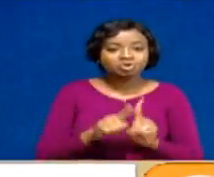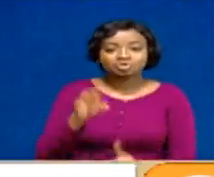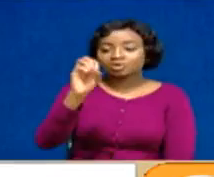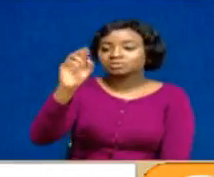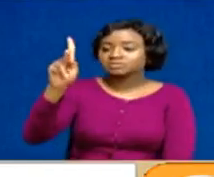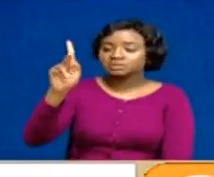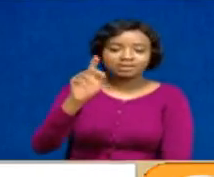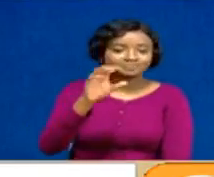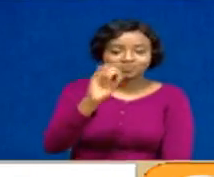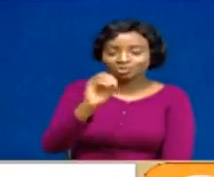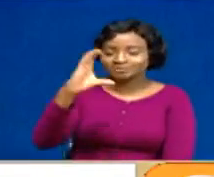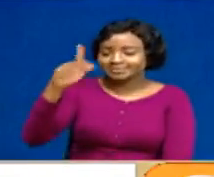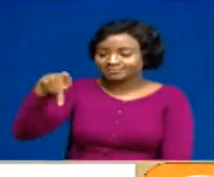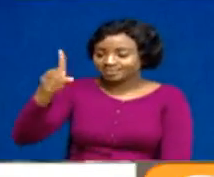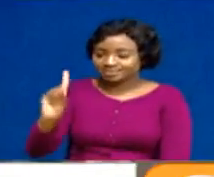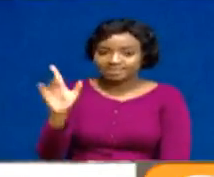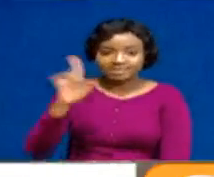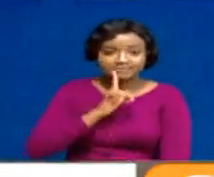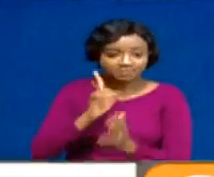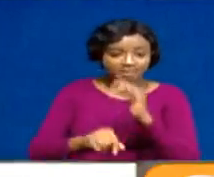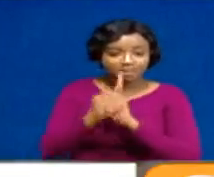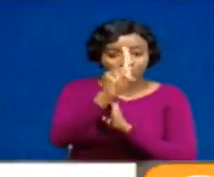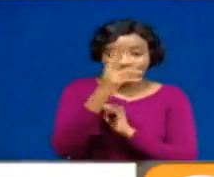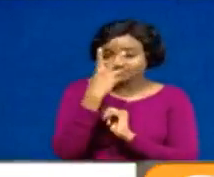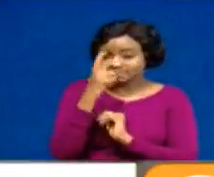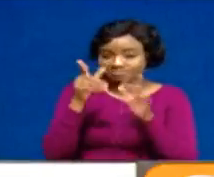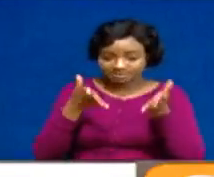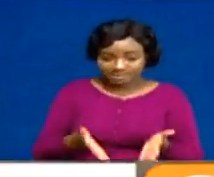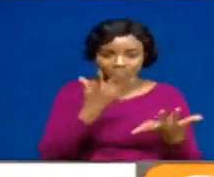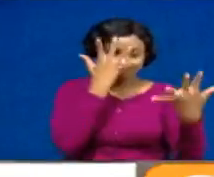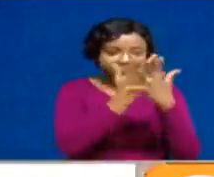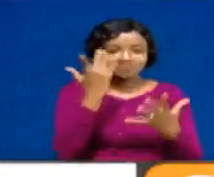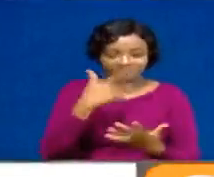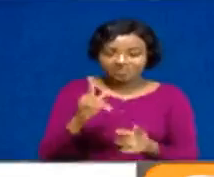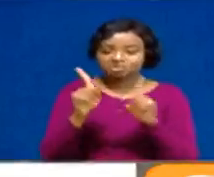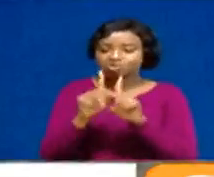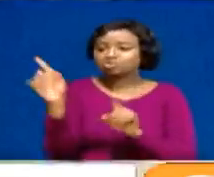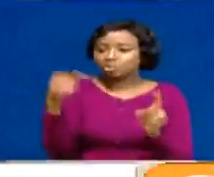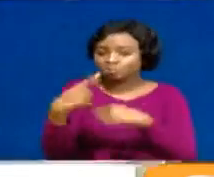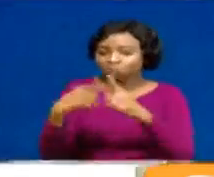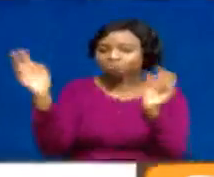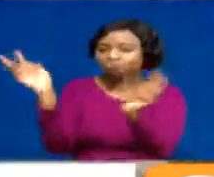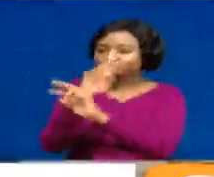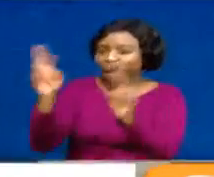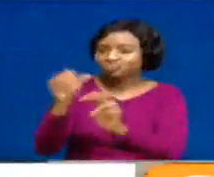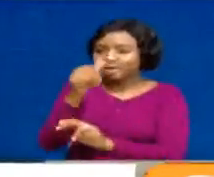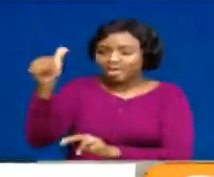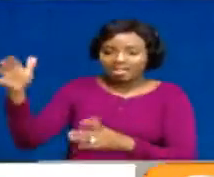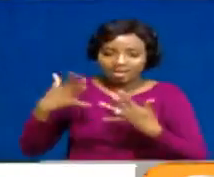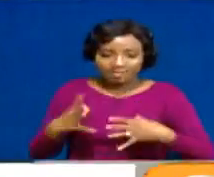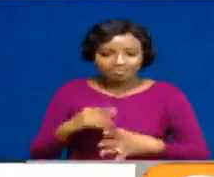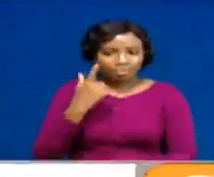OCPD Patrick Lobolia says one suspect is in police custody as investigators continue to pursue leads